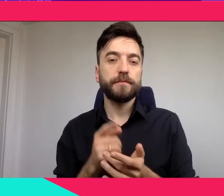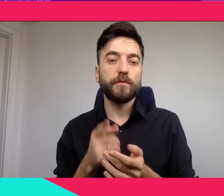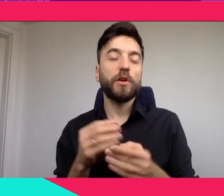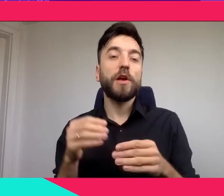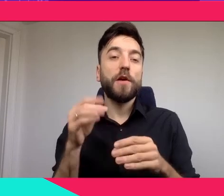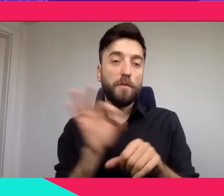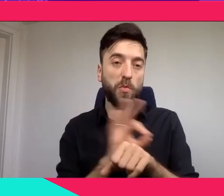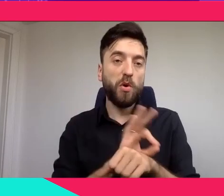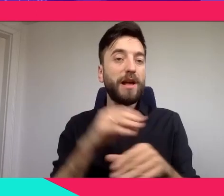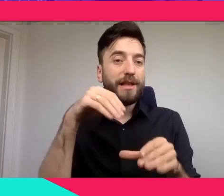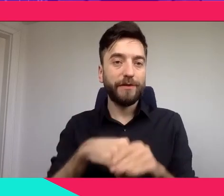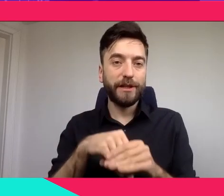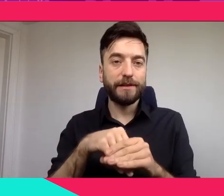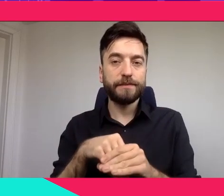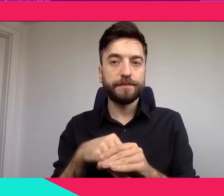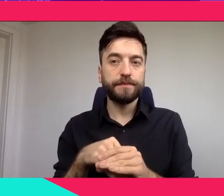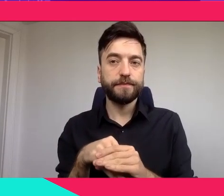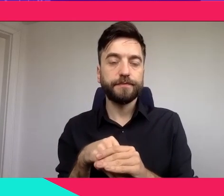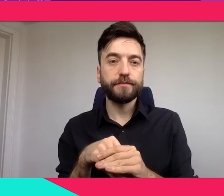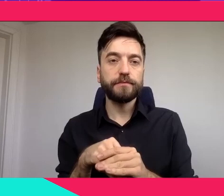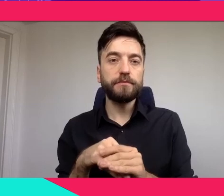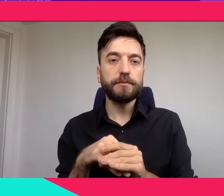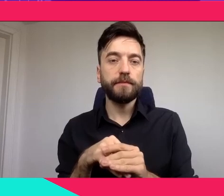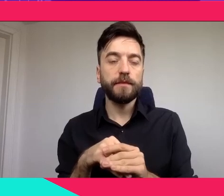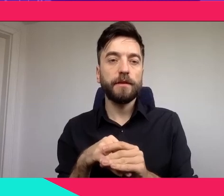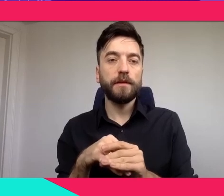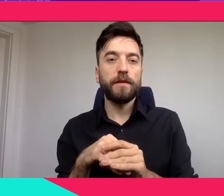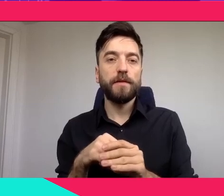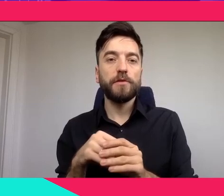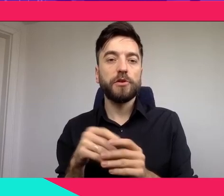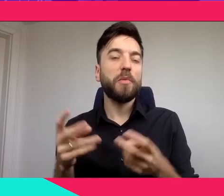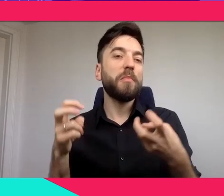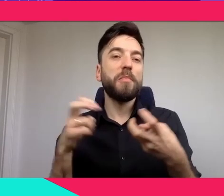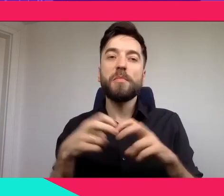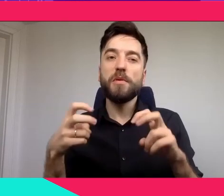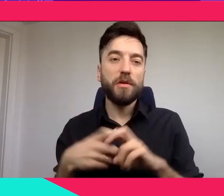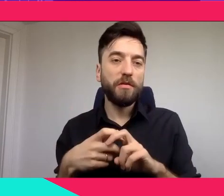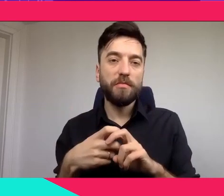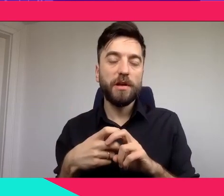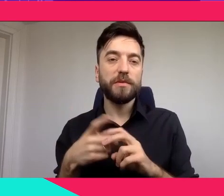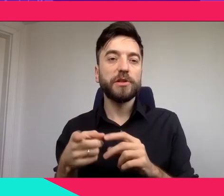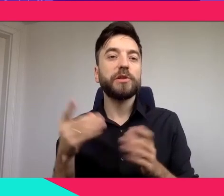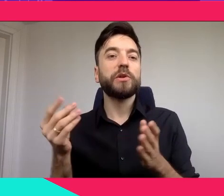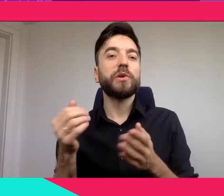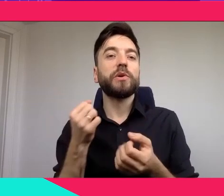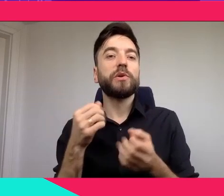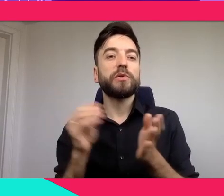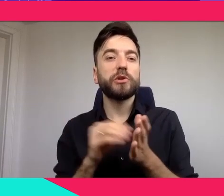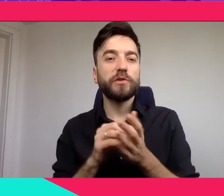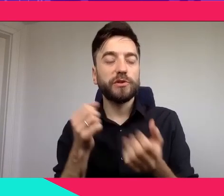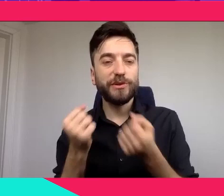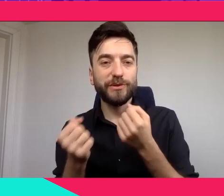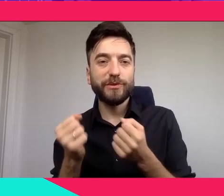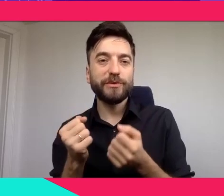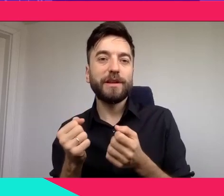cancer, the difficult feelings and emotions are very similar. It's a feeling of,